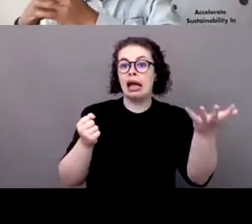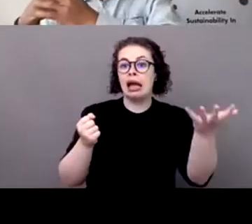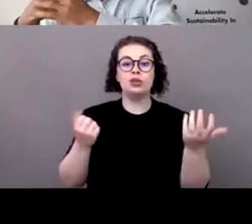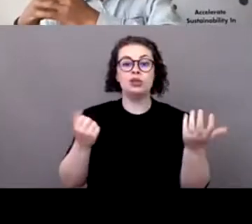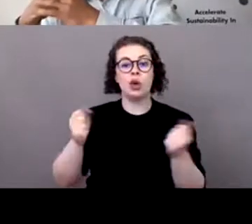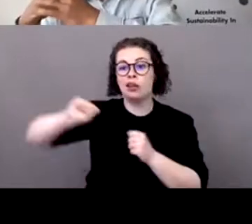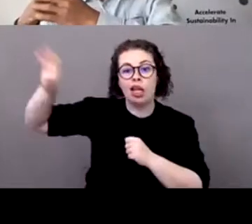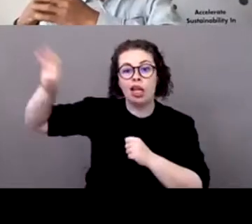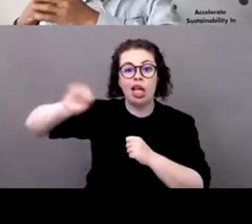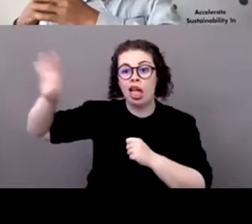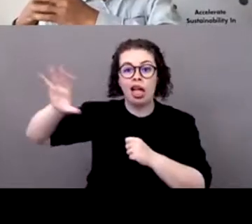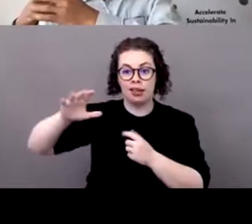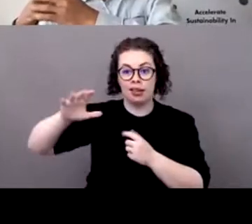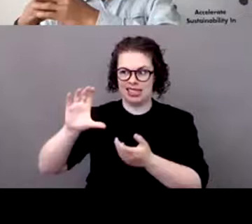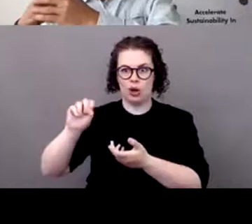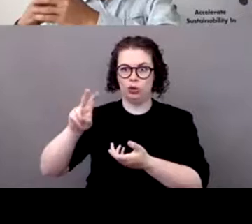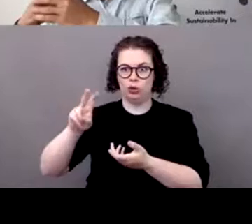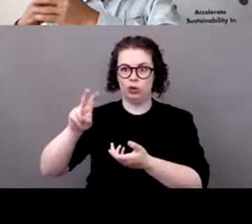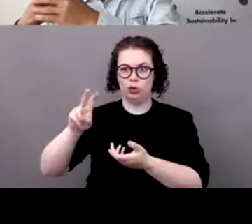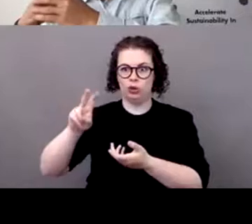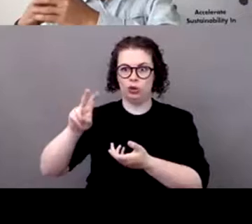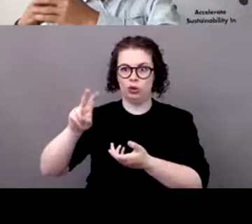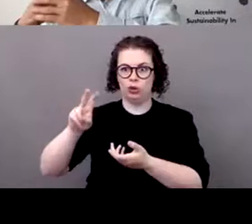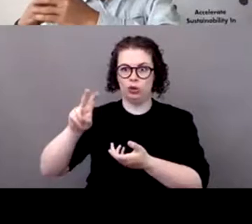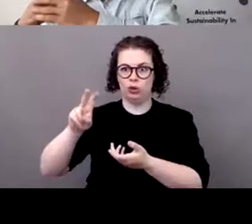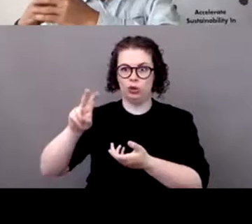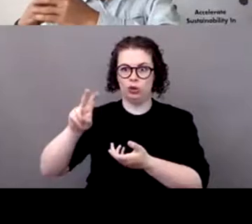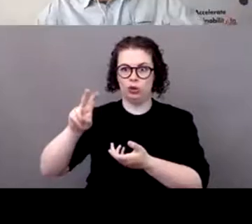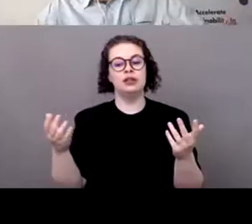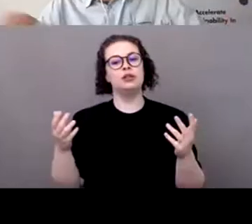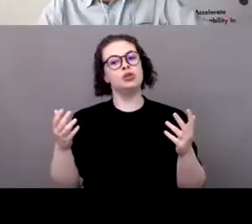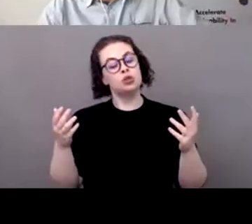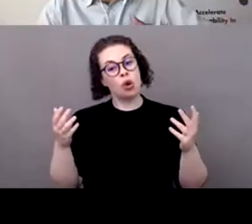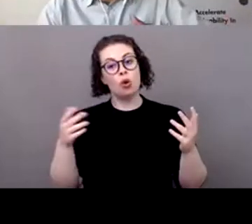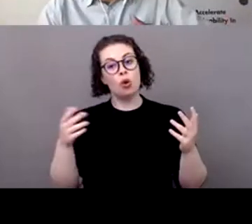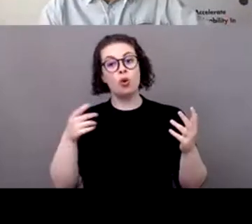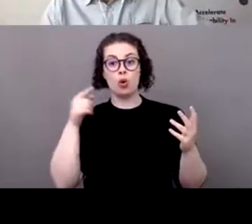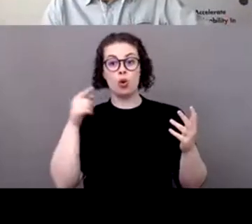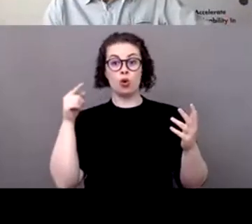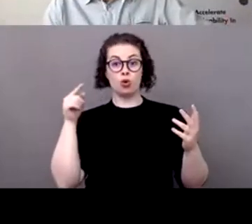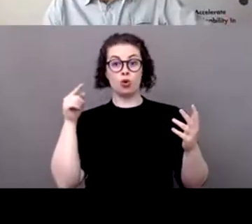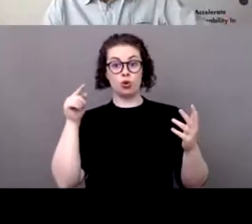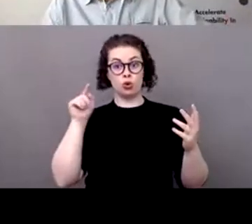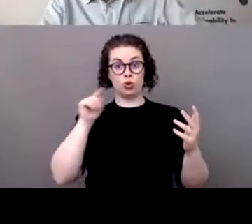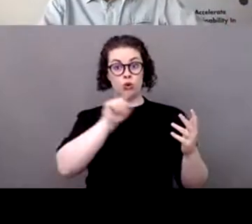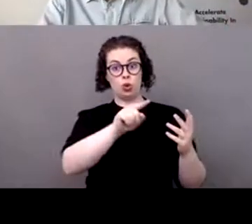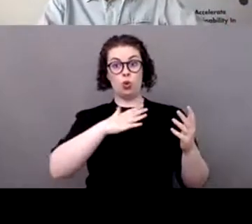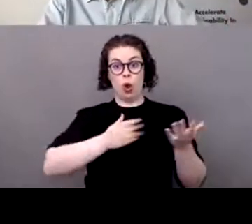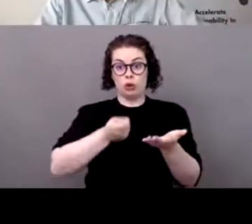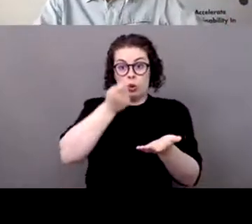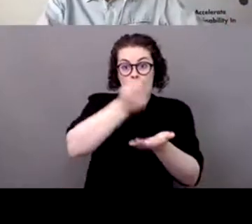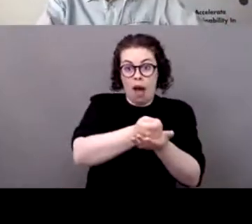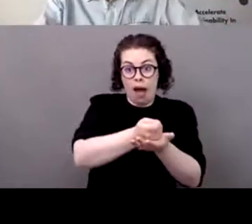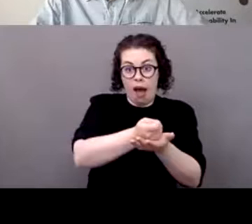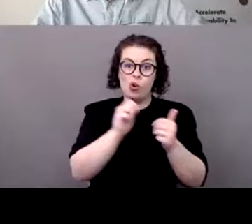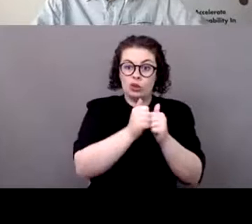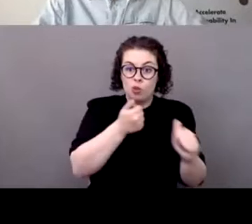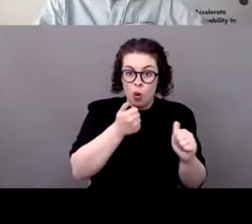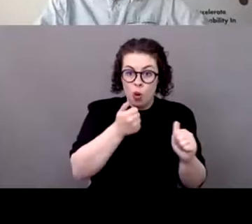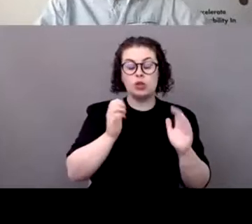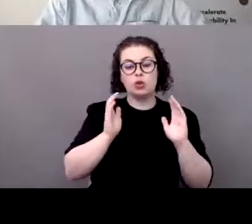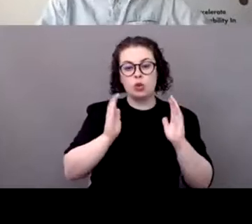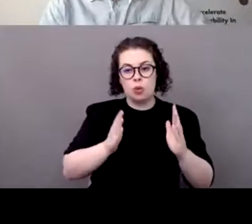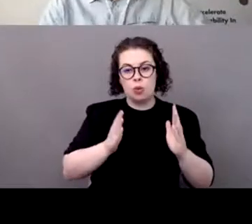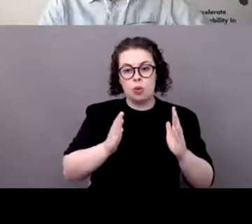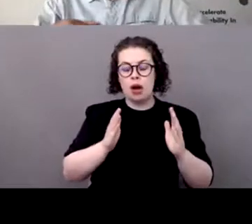going to be managed, and you have to justify why you spent this much, and you have to think about it in advance, and then you agree on it,